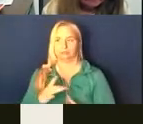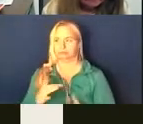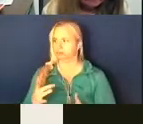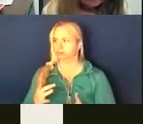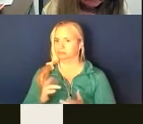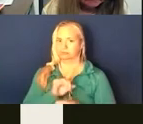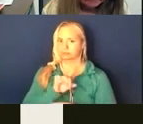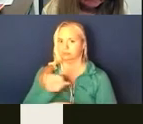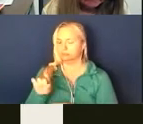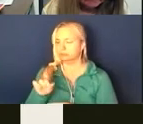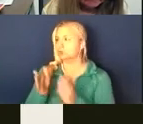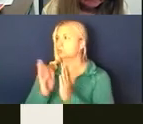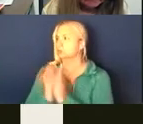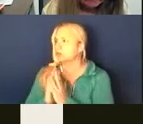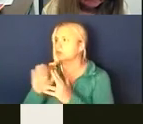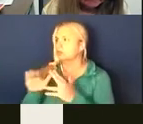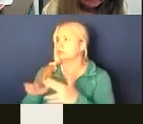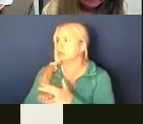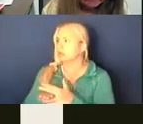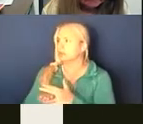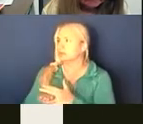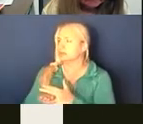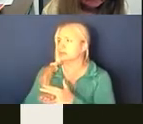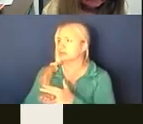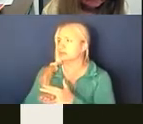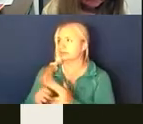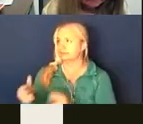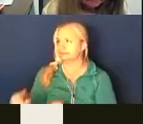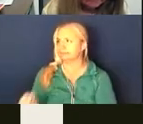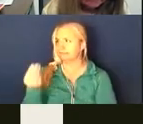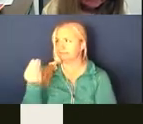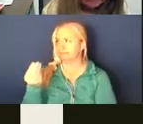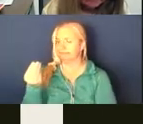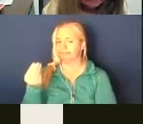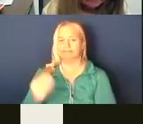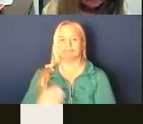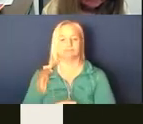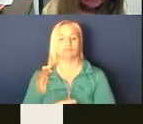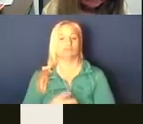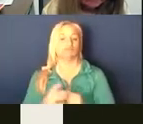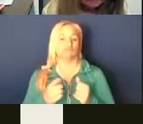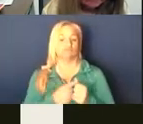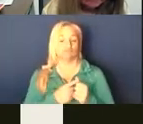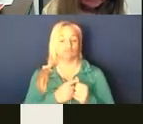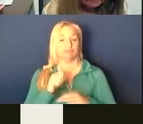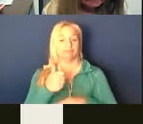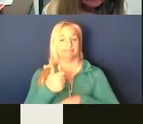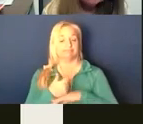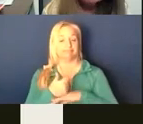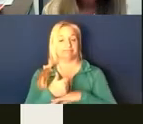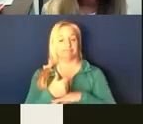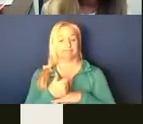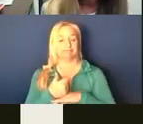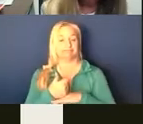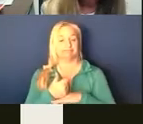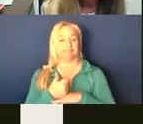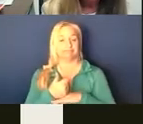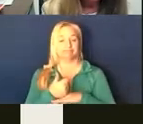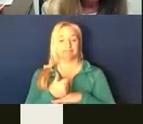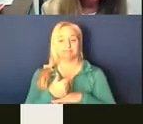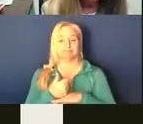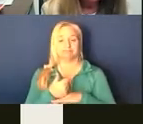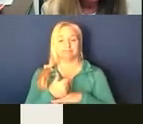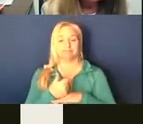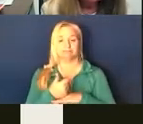request the break. And at the beginning, when we first implemented this intervention,